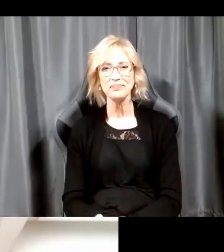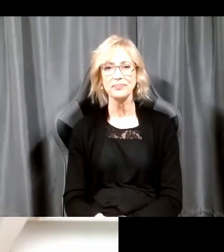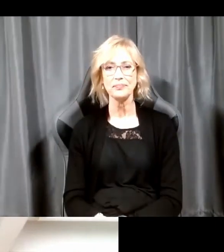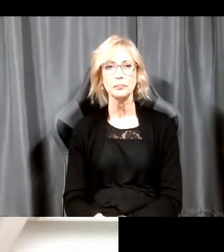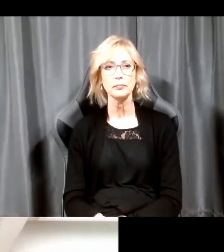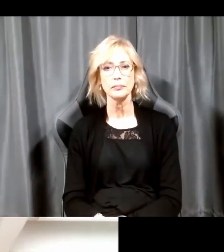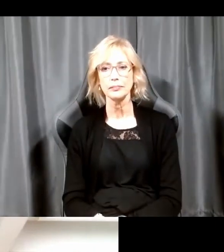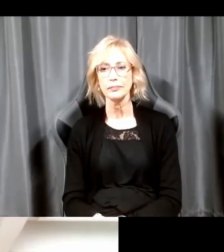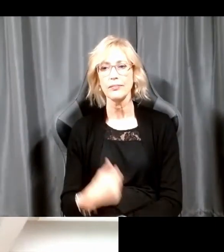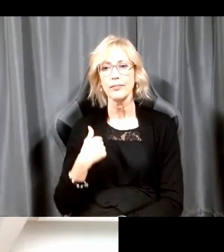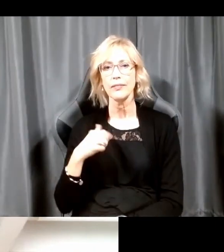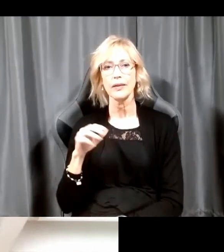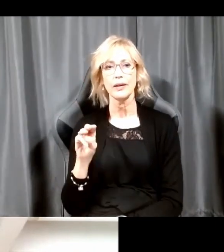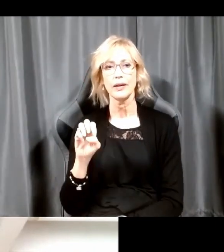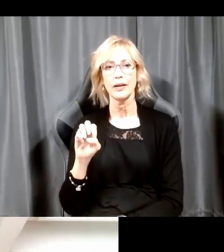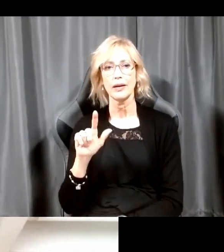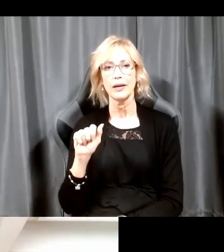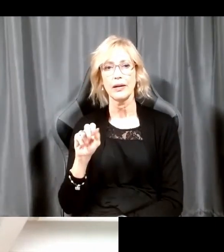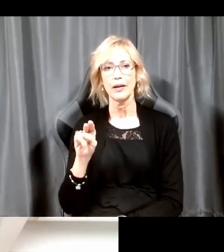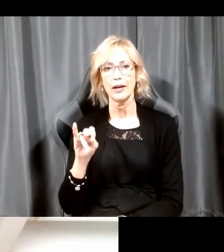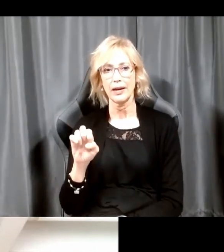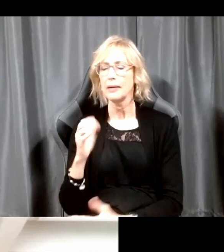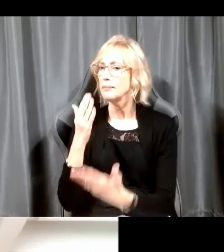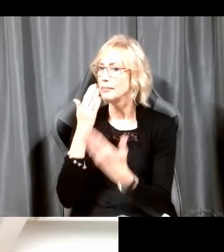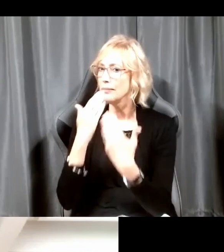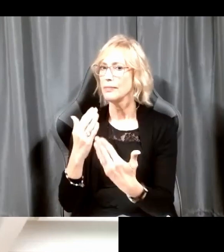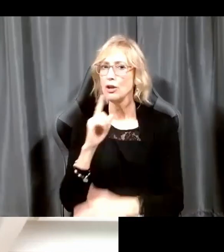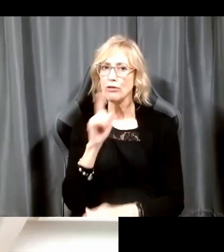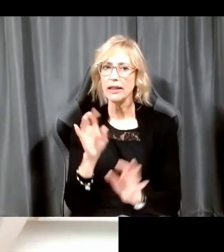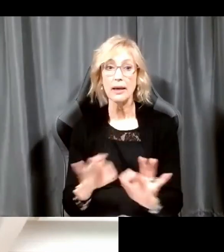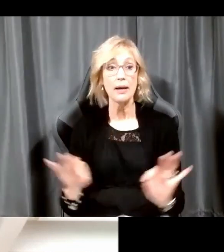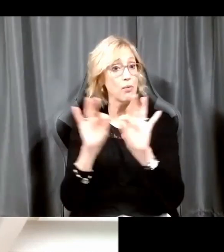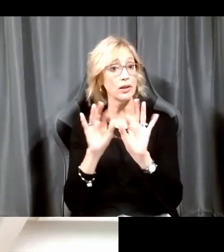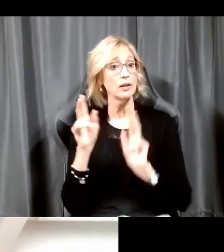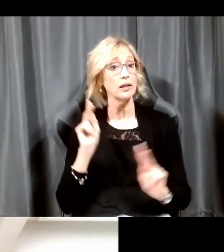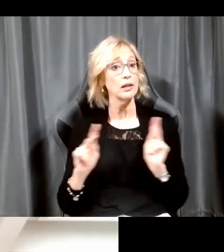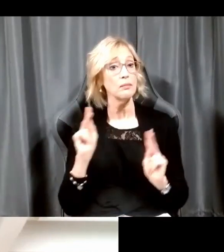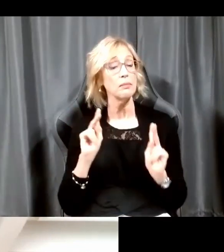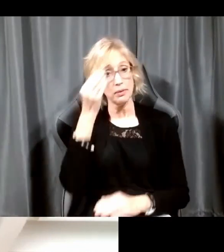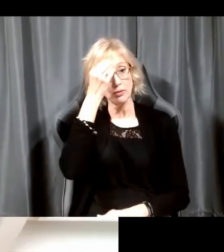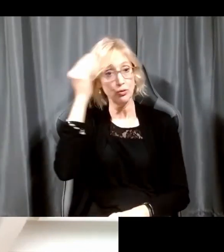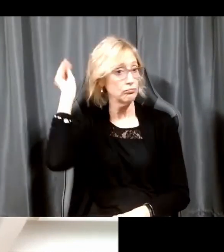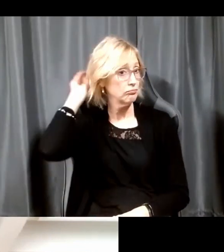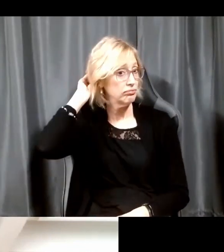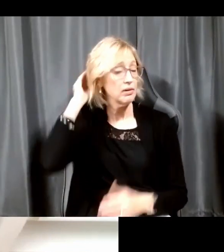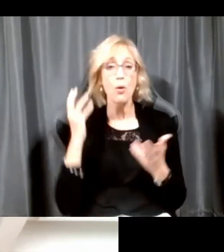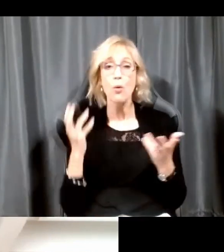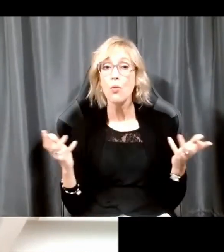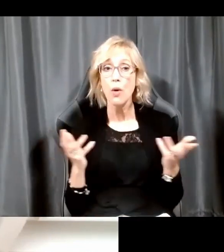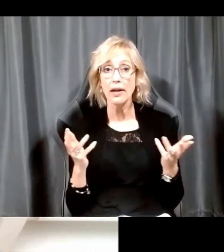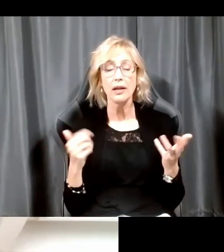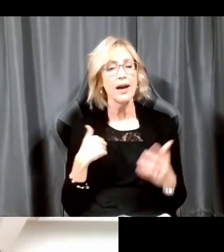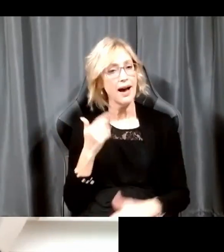So this is Melanie. I also just wanted to say thank you, and I think it's really important for people to keep in mind.